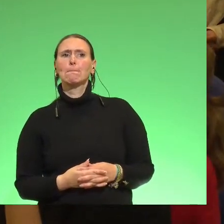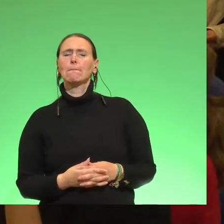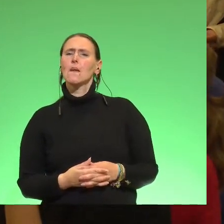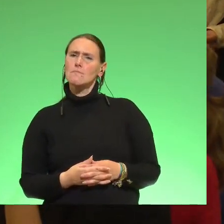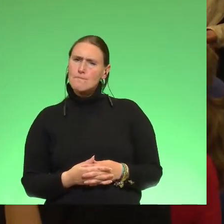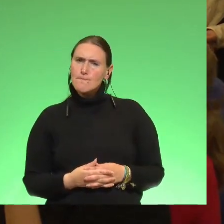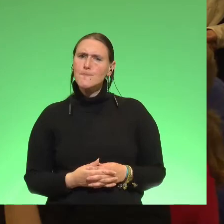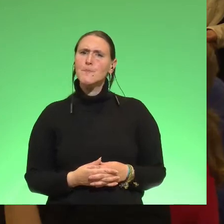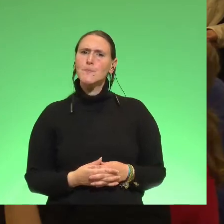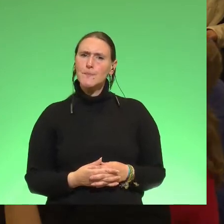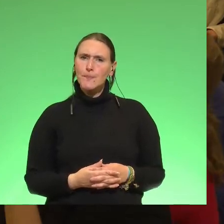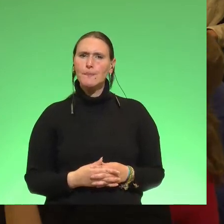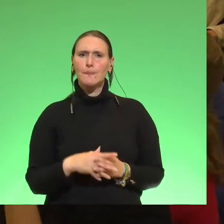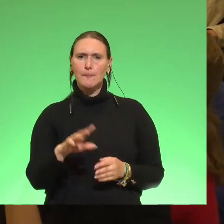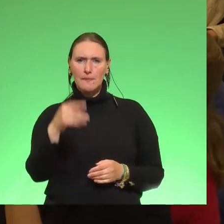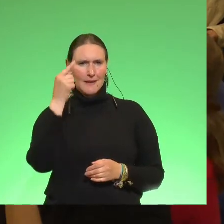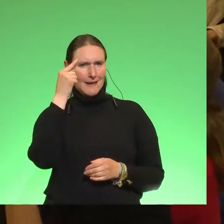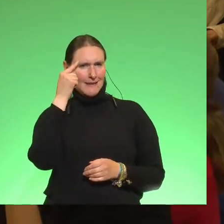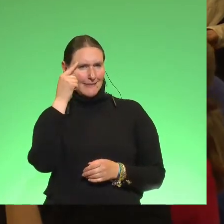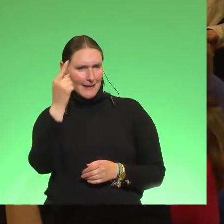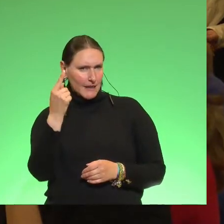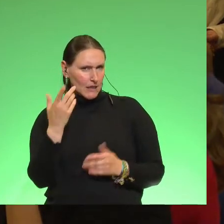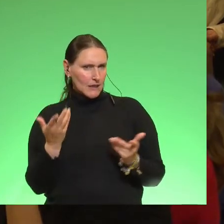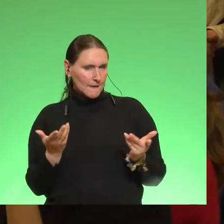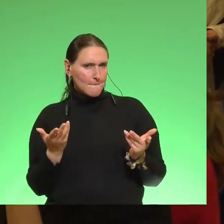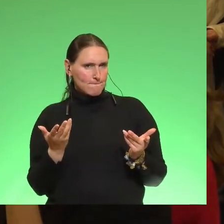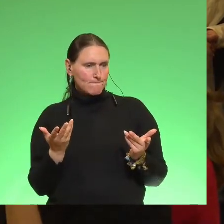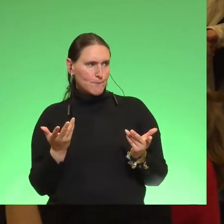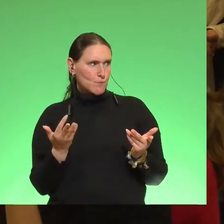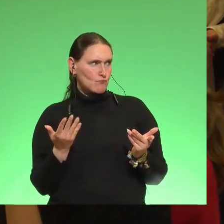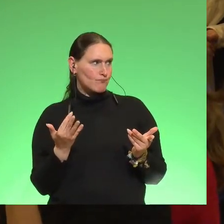as if the lumbung and